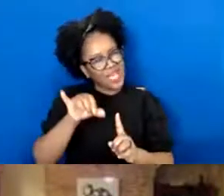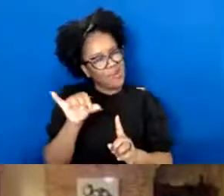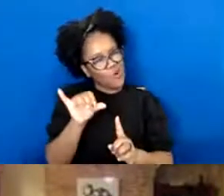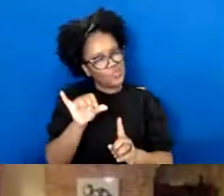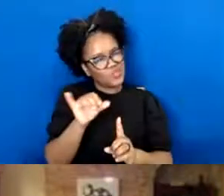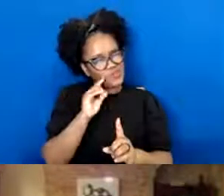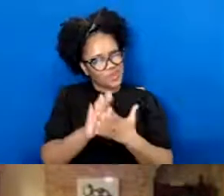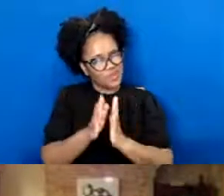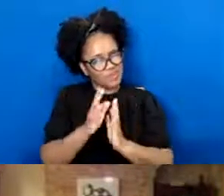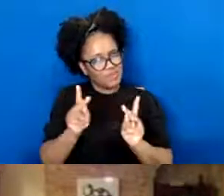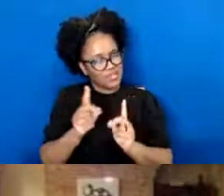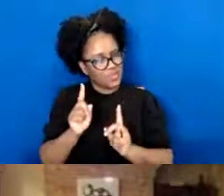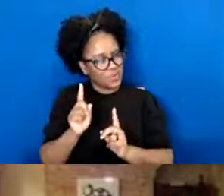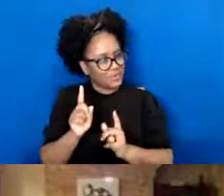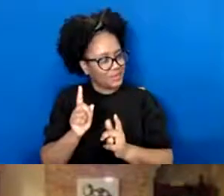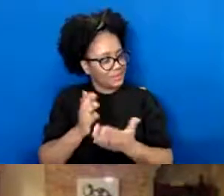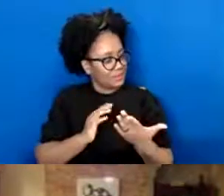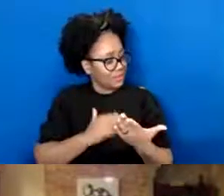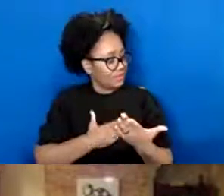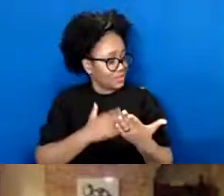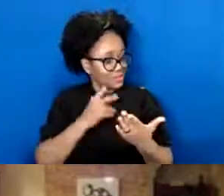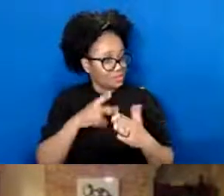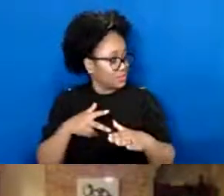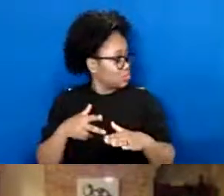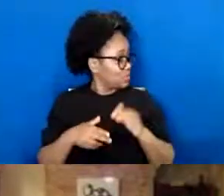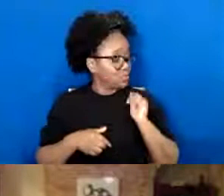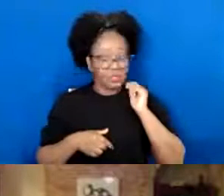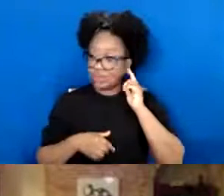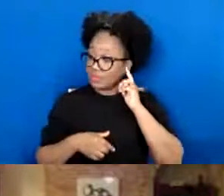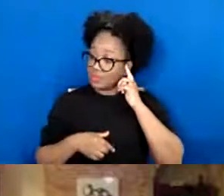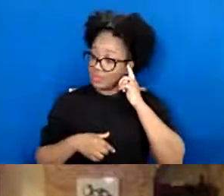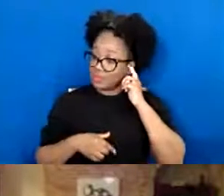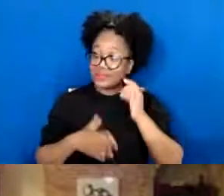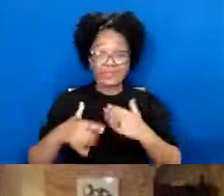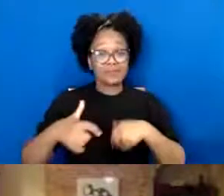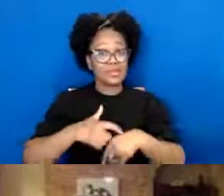Like sometimes the ball goes off of us and we literally are like, I don't know who to, you know, foul, right? Like